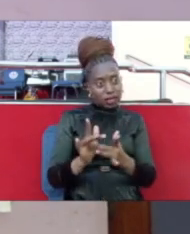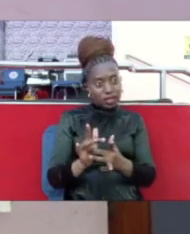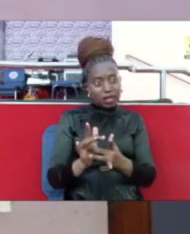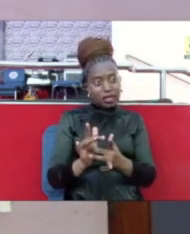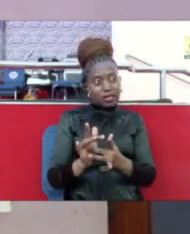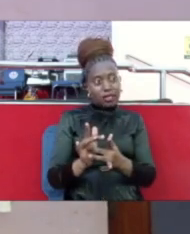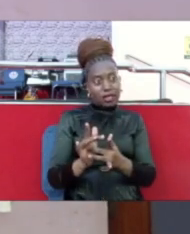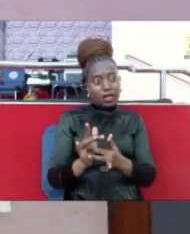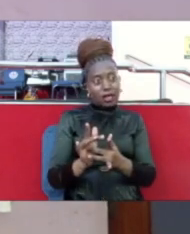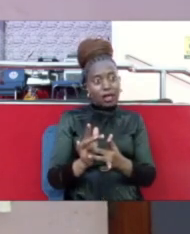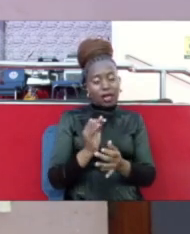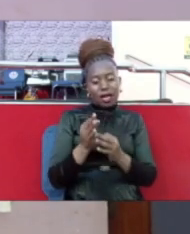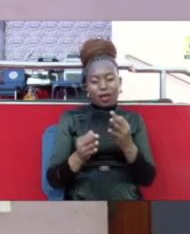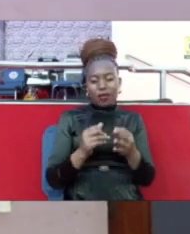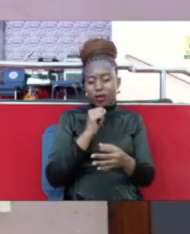until we look at people